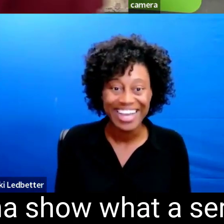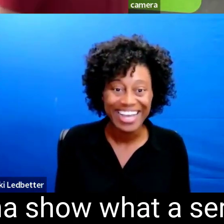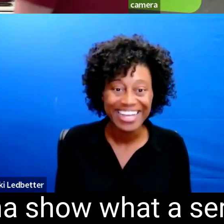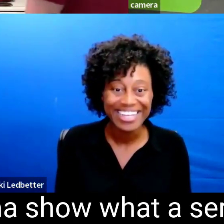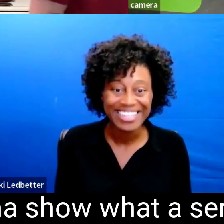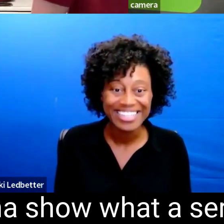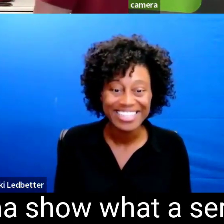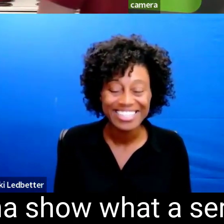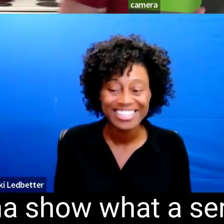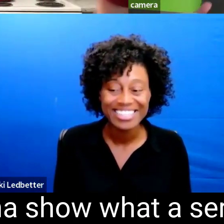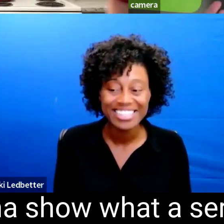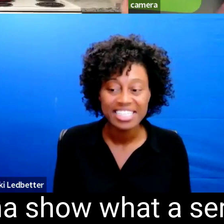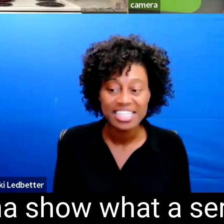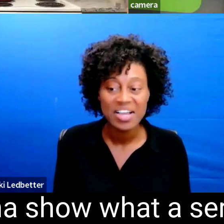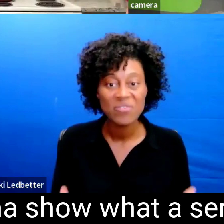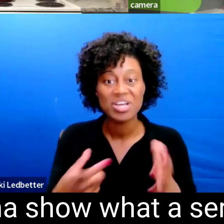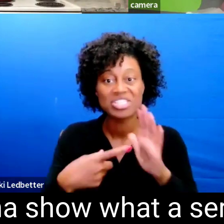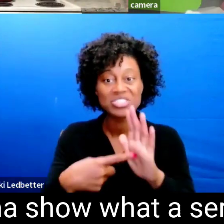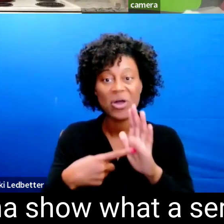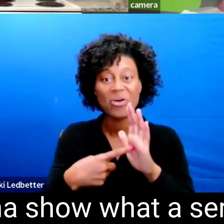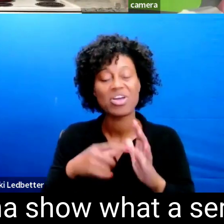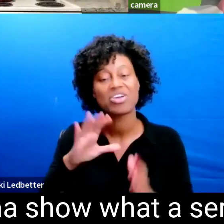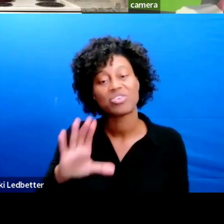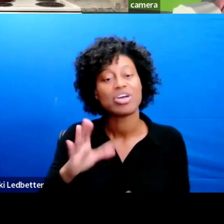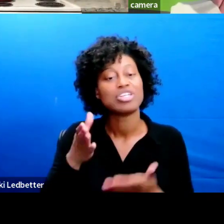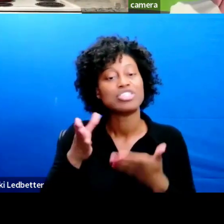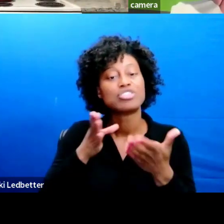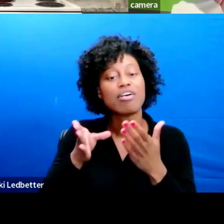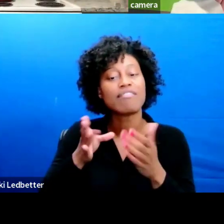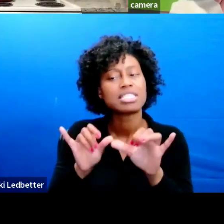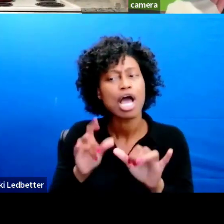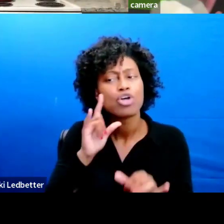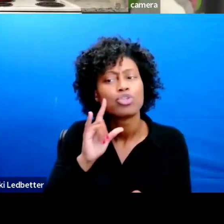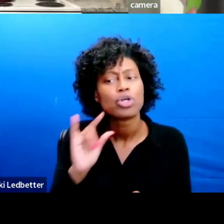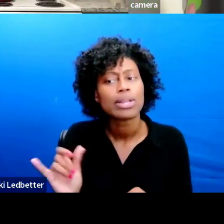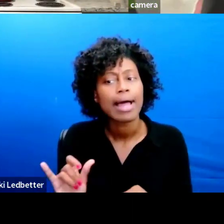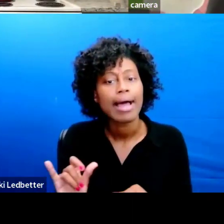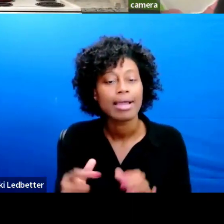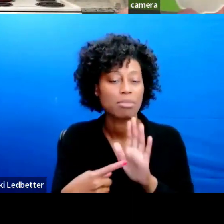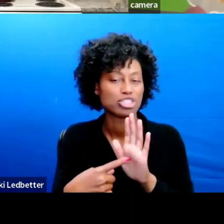Because I want to show what a serving size might look like.